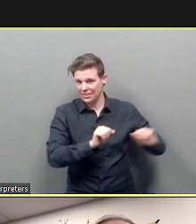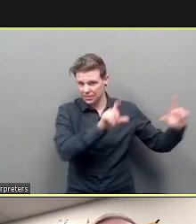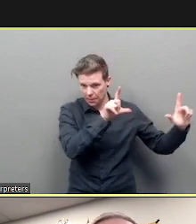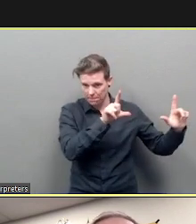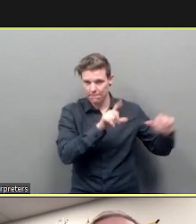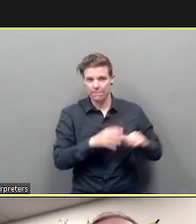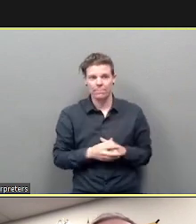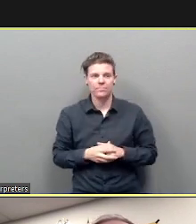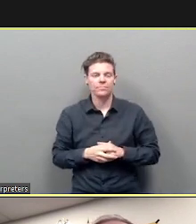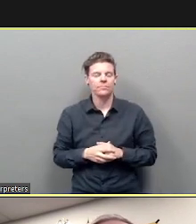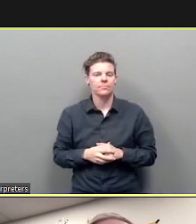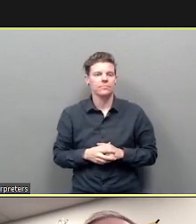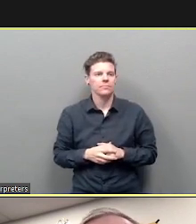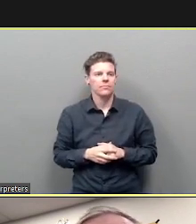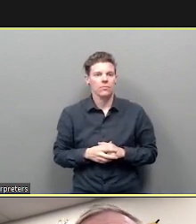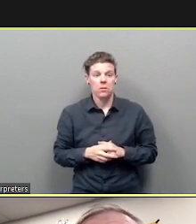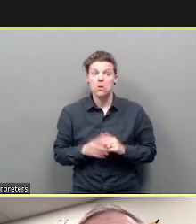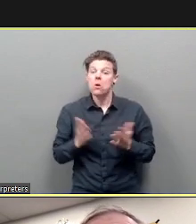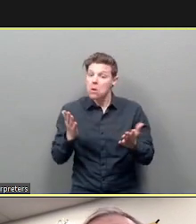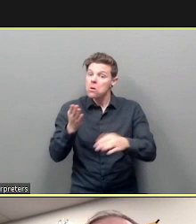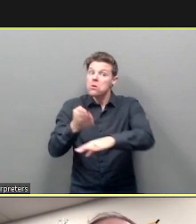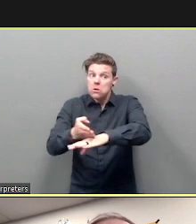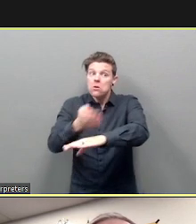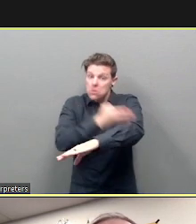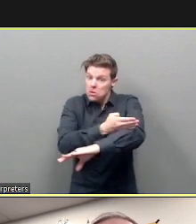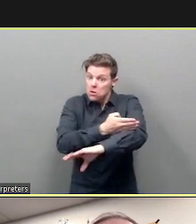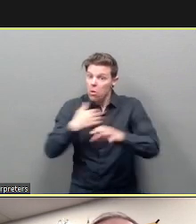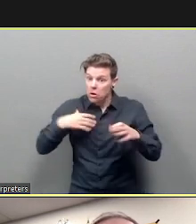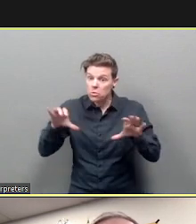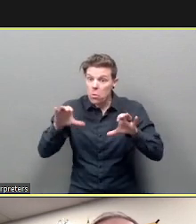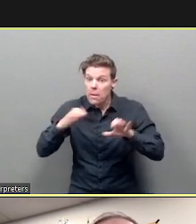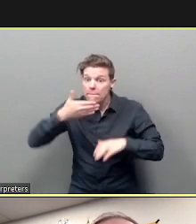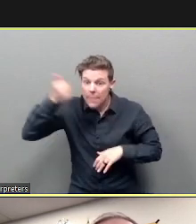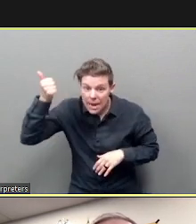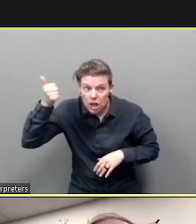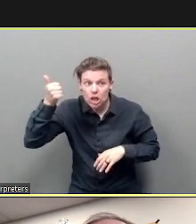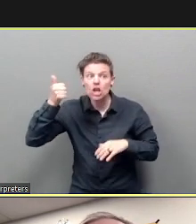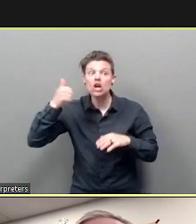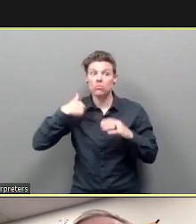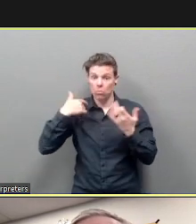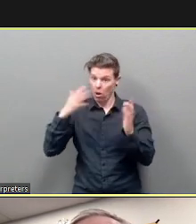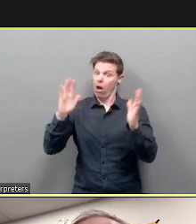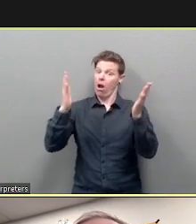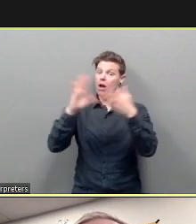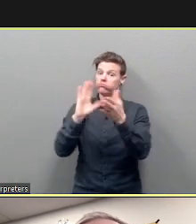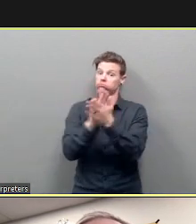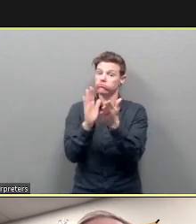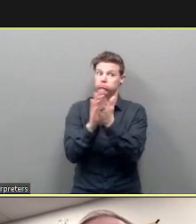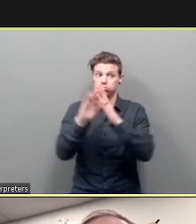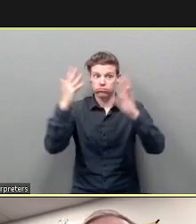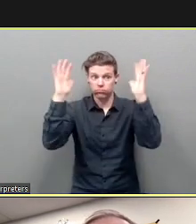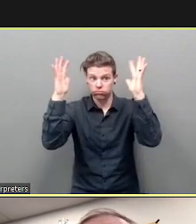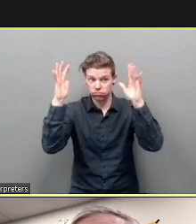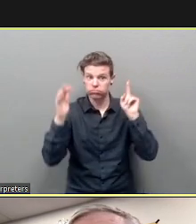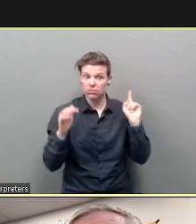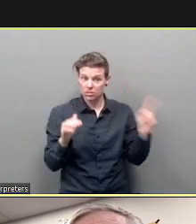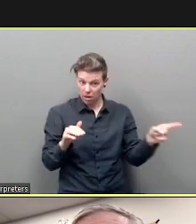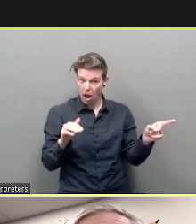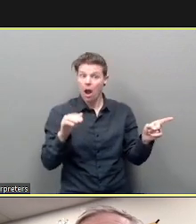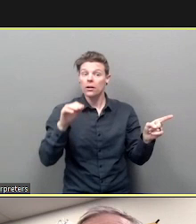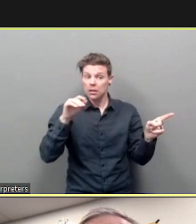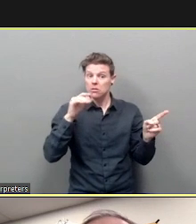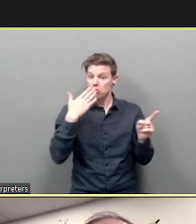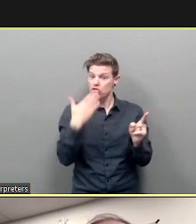We're doing well. There's really, really good news on monoclonal antibodies, and there's really bad news. I am assuming you'd like the good